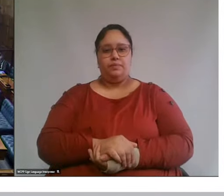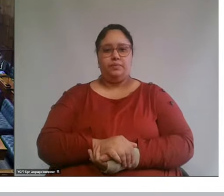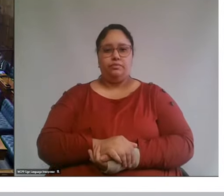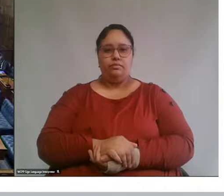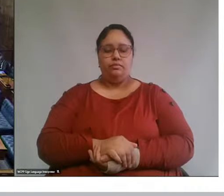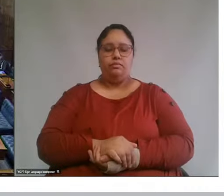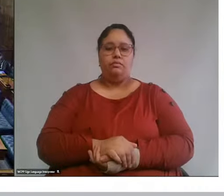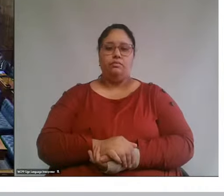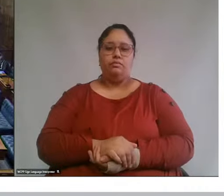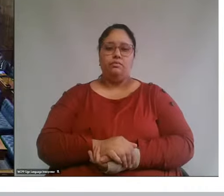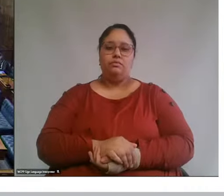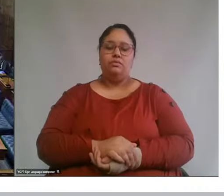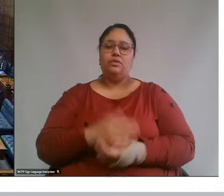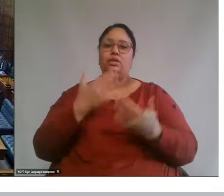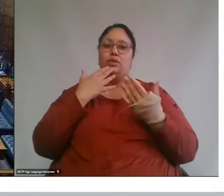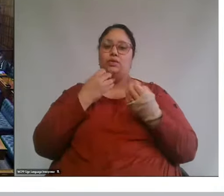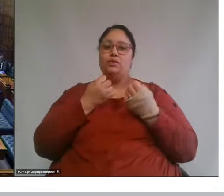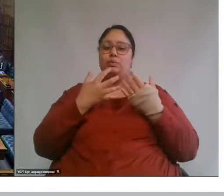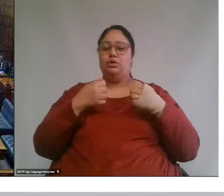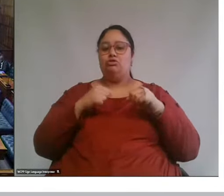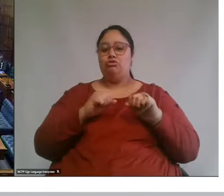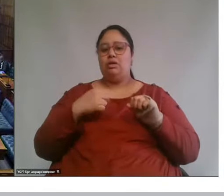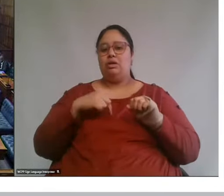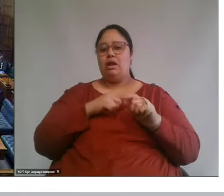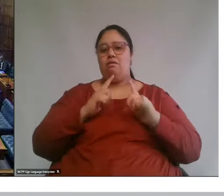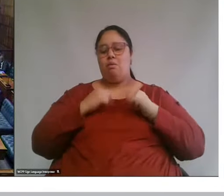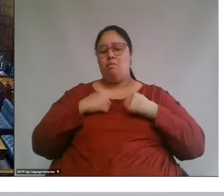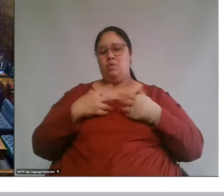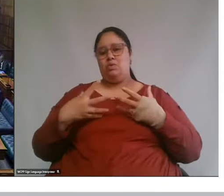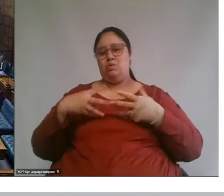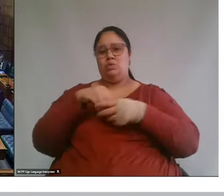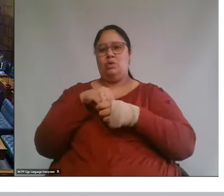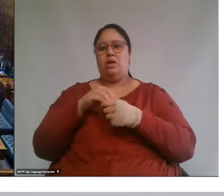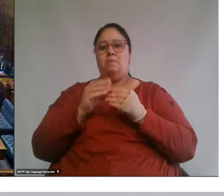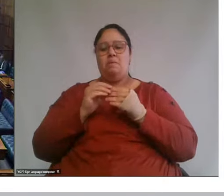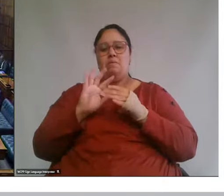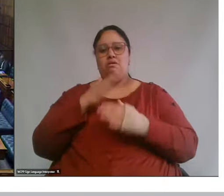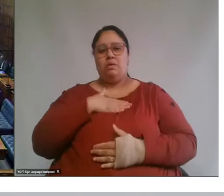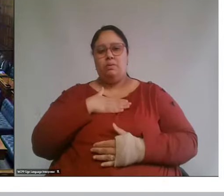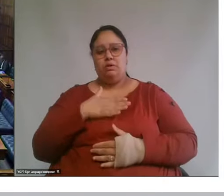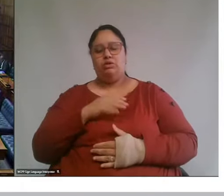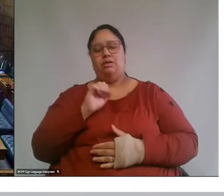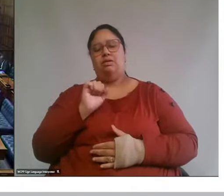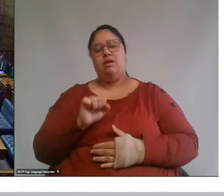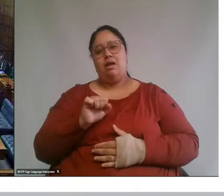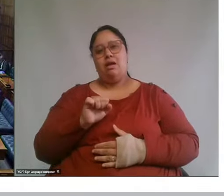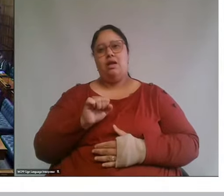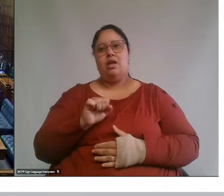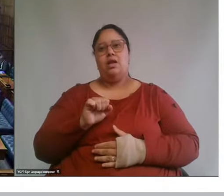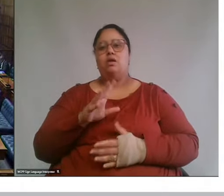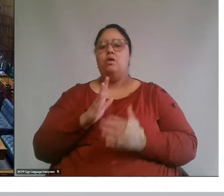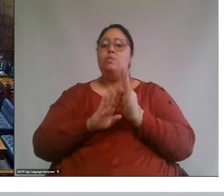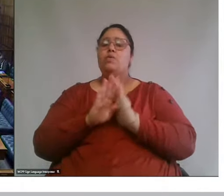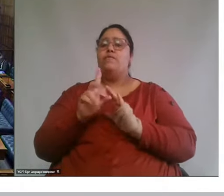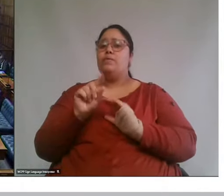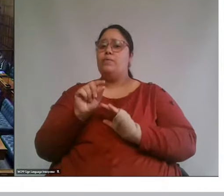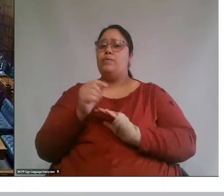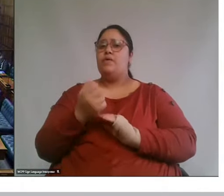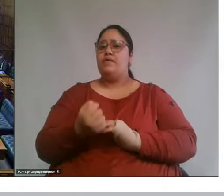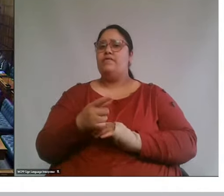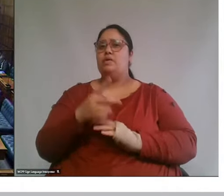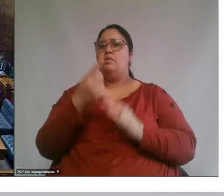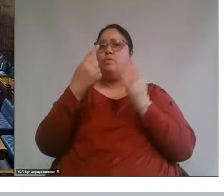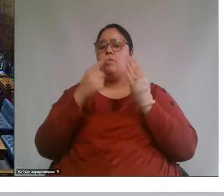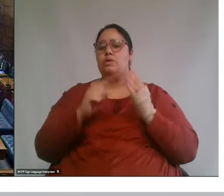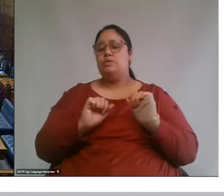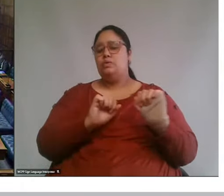thank you very much uh chair let me also join member to appreciate the Improvement in the